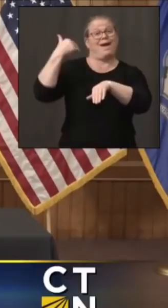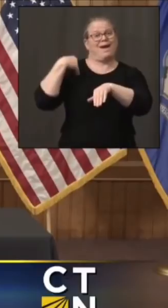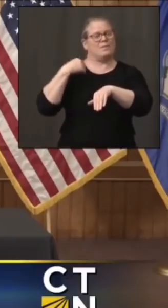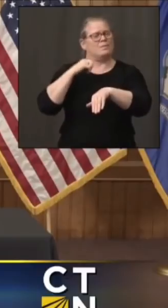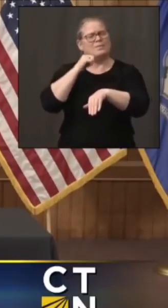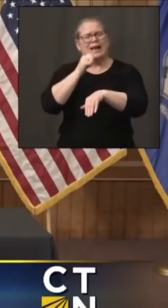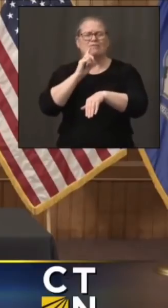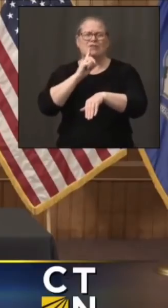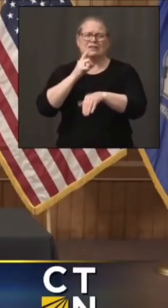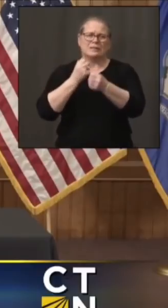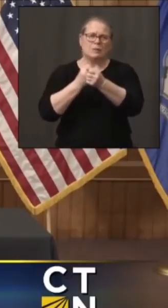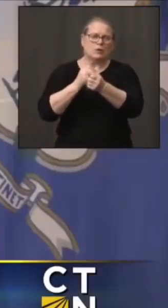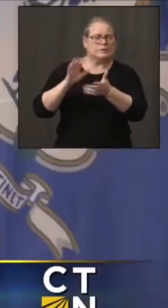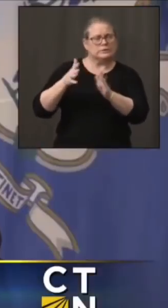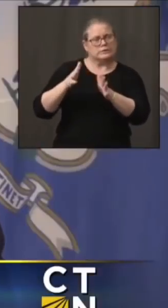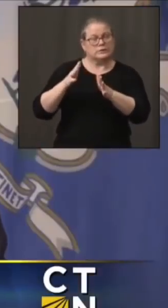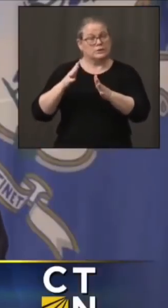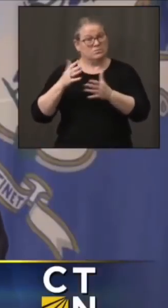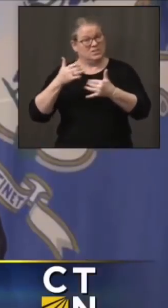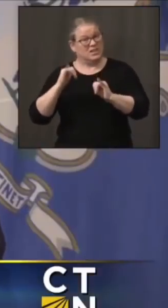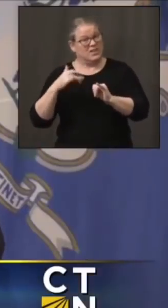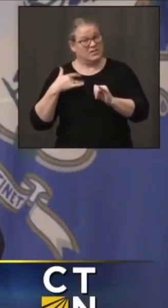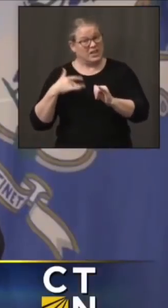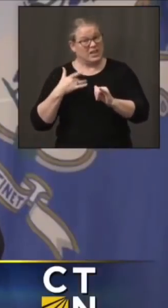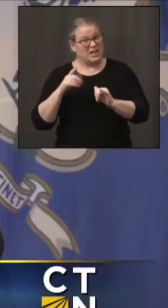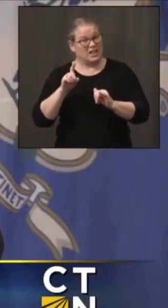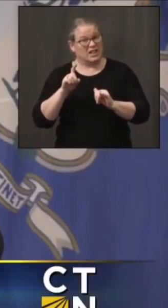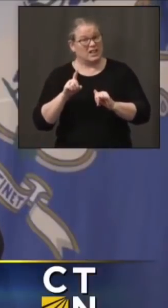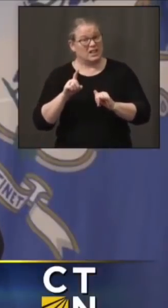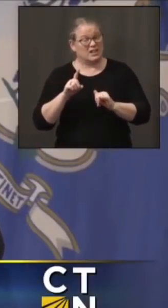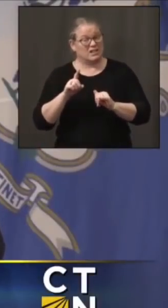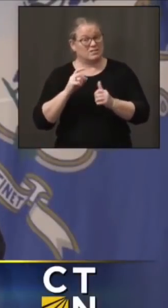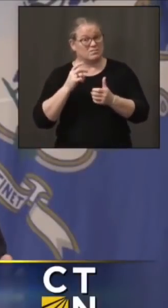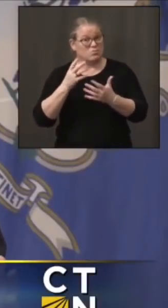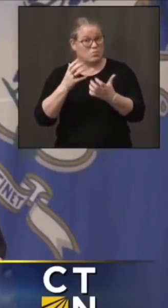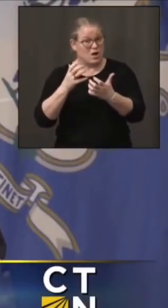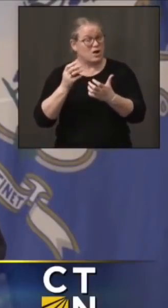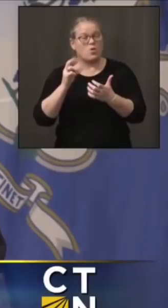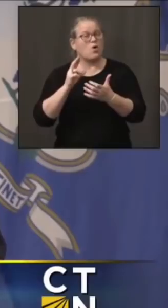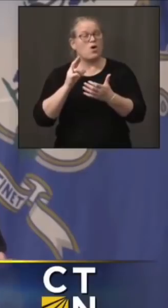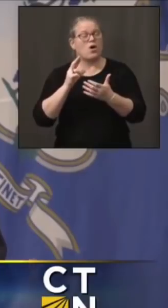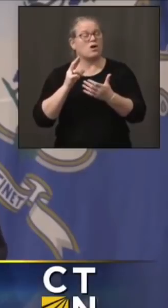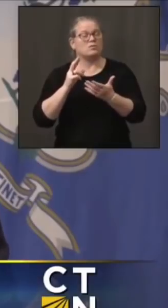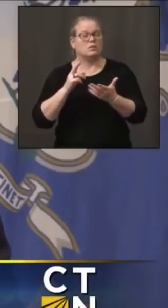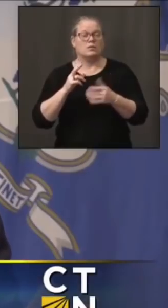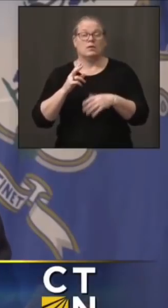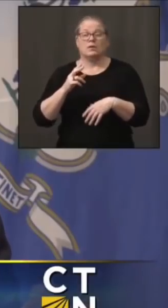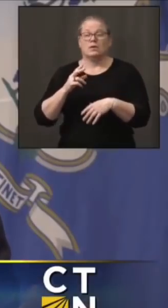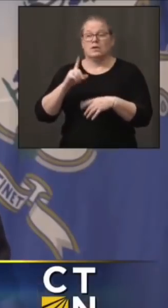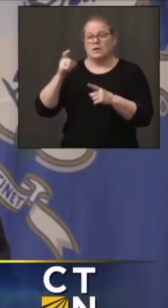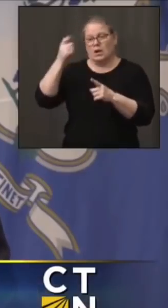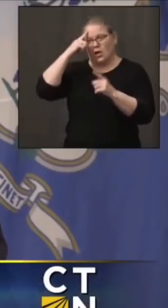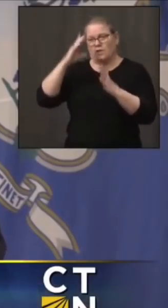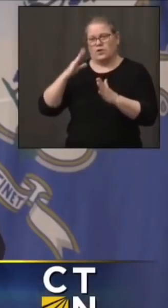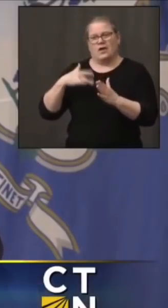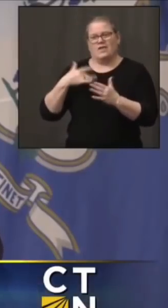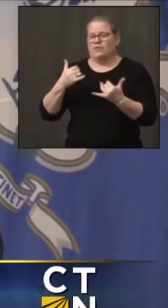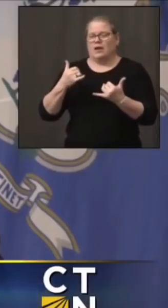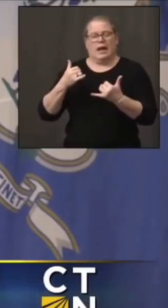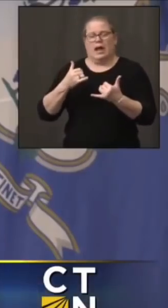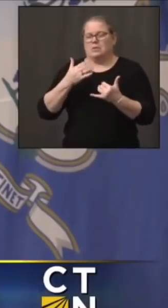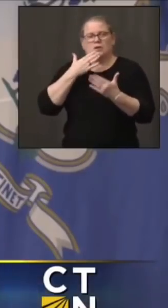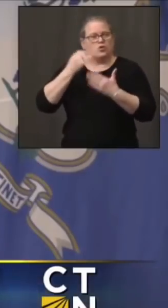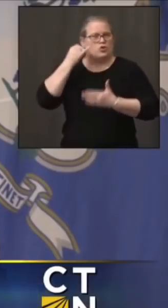I think it's even worse idea now because we've got the right to use our CARES Act money. Thank